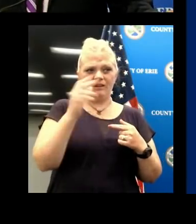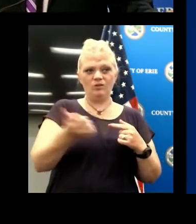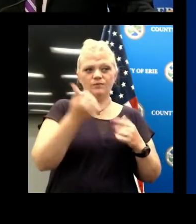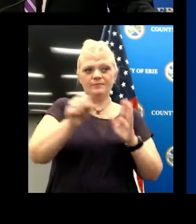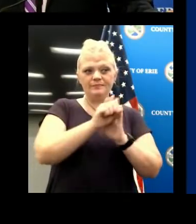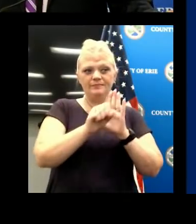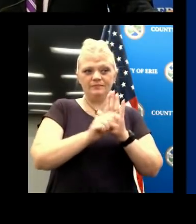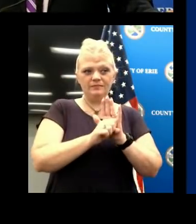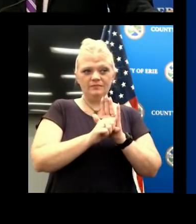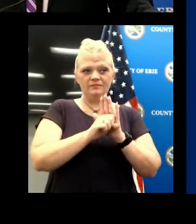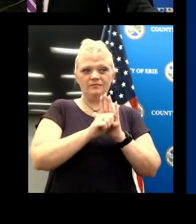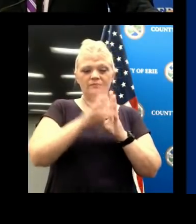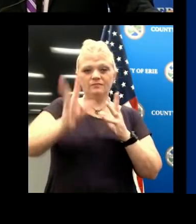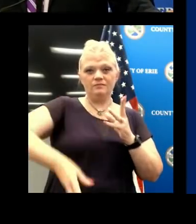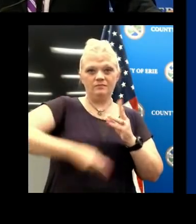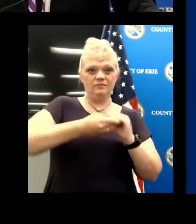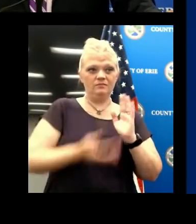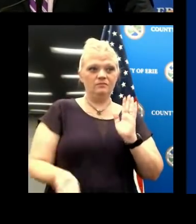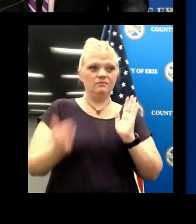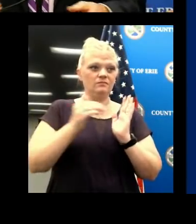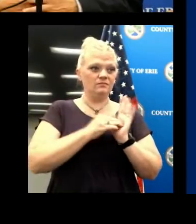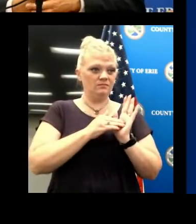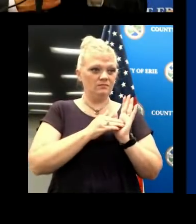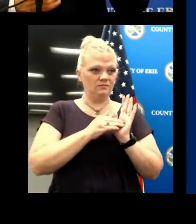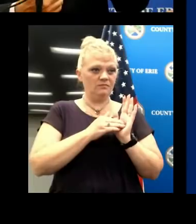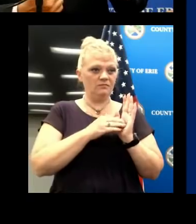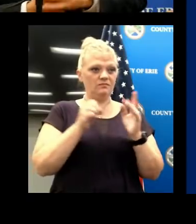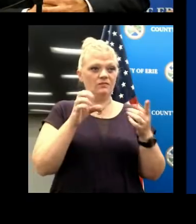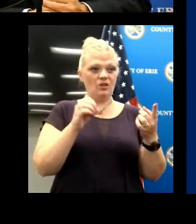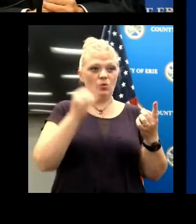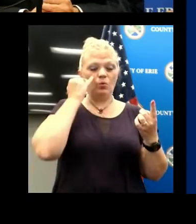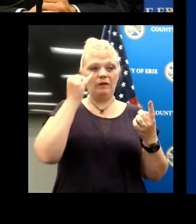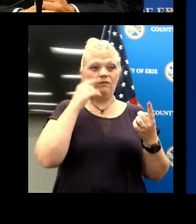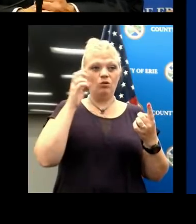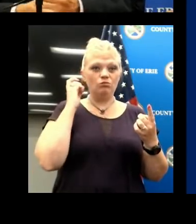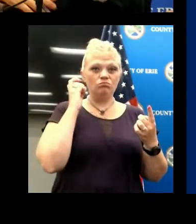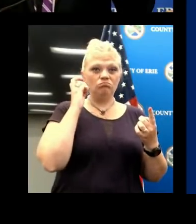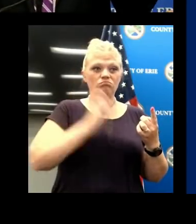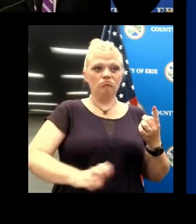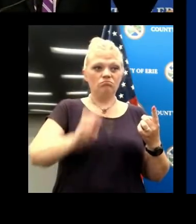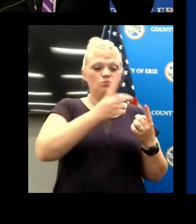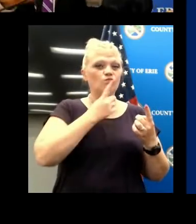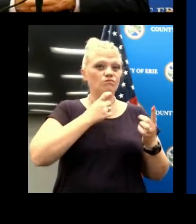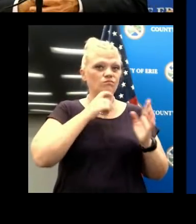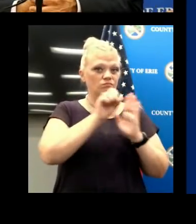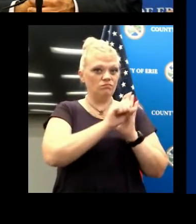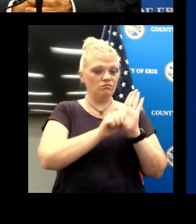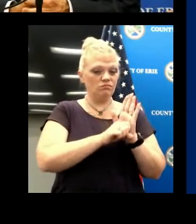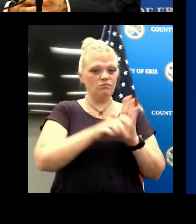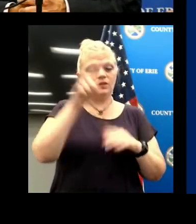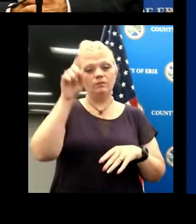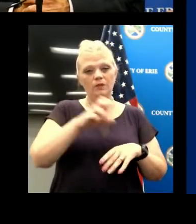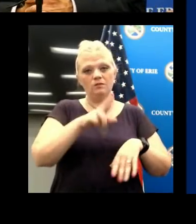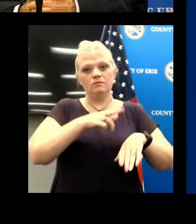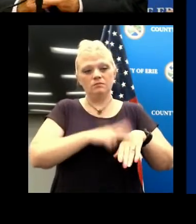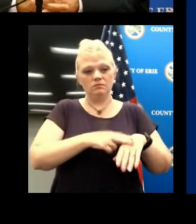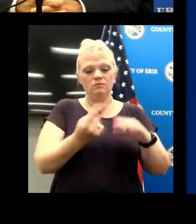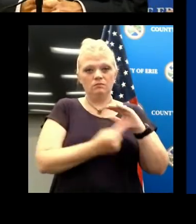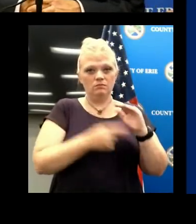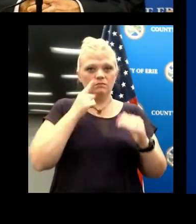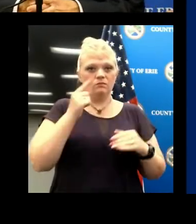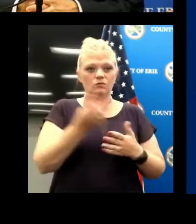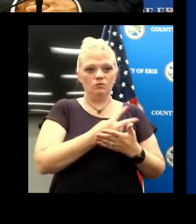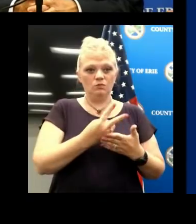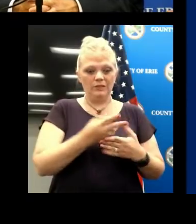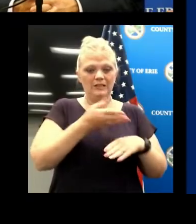that were recently put on again. So if you are traveling to a state that's red, of course, you have to quarantine for 2 weeks after your return